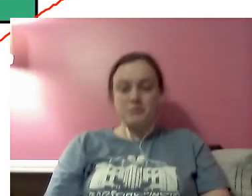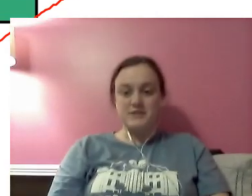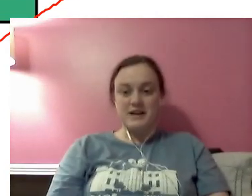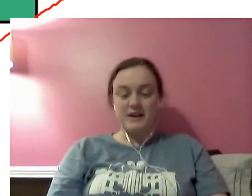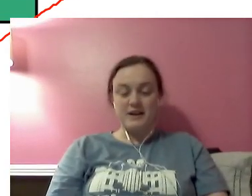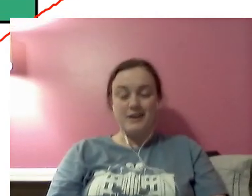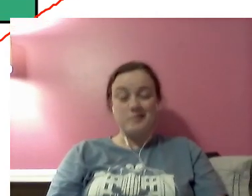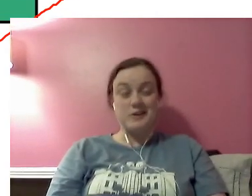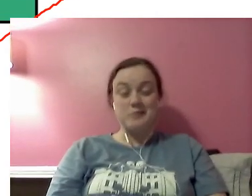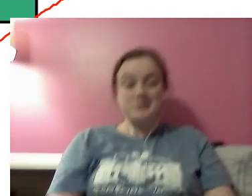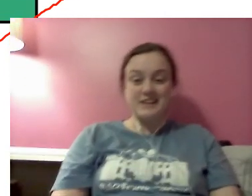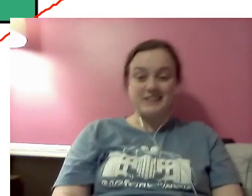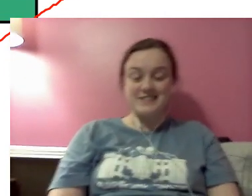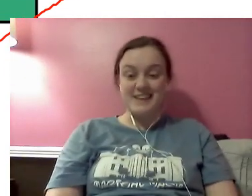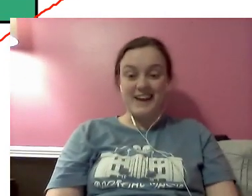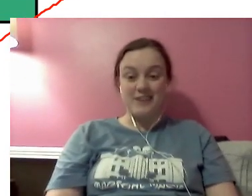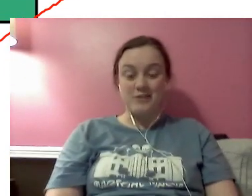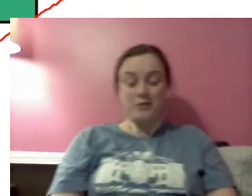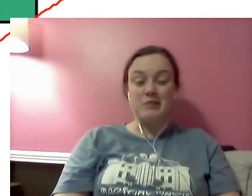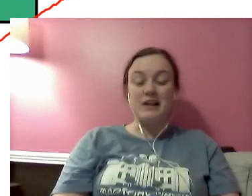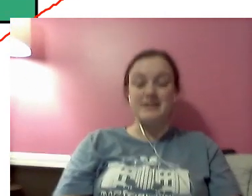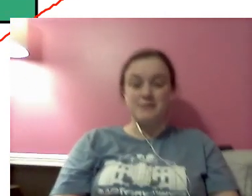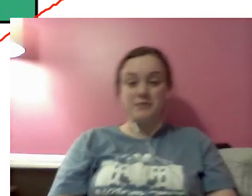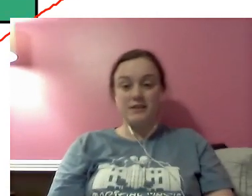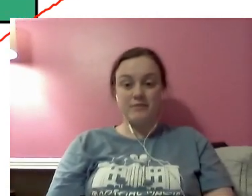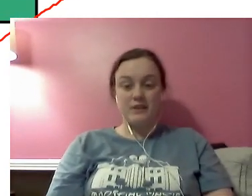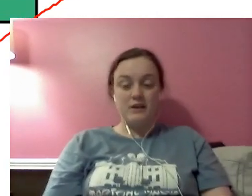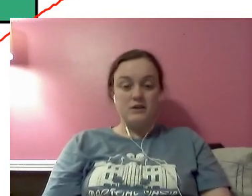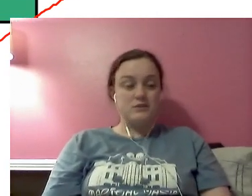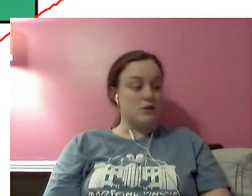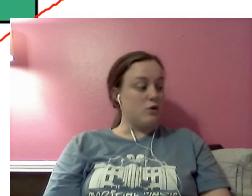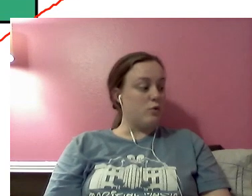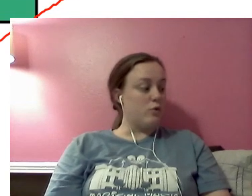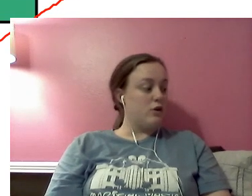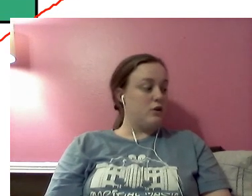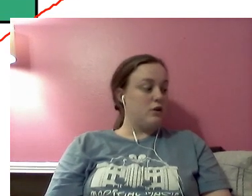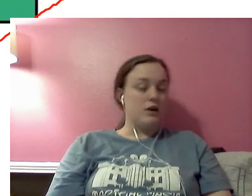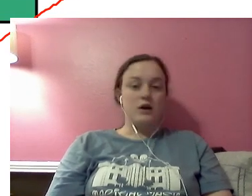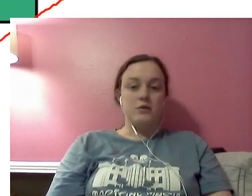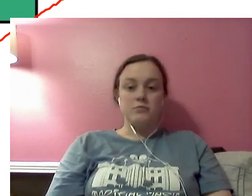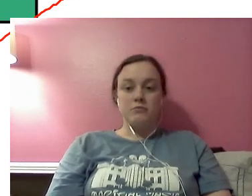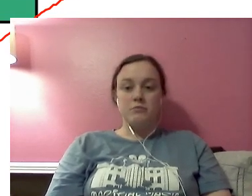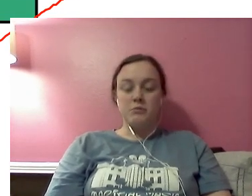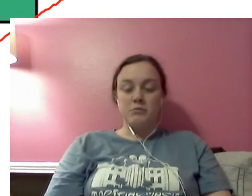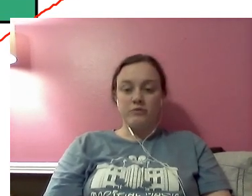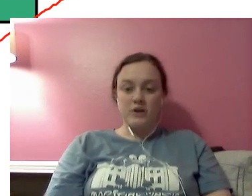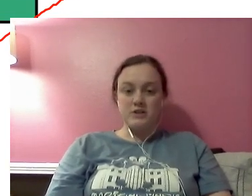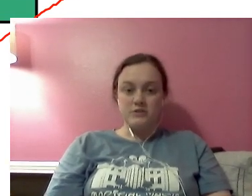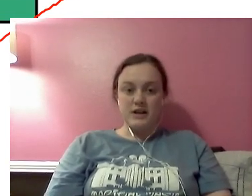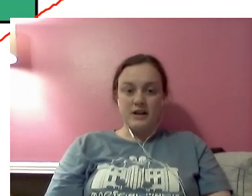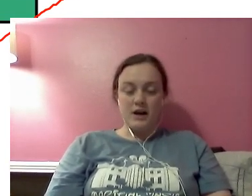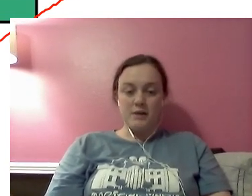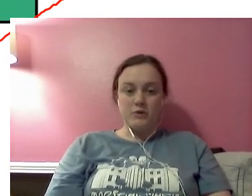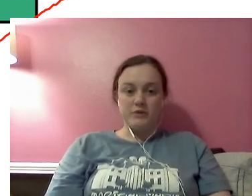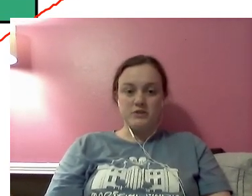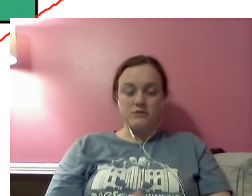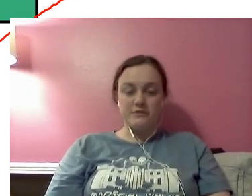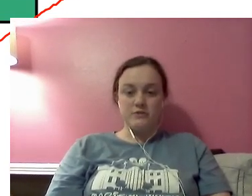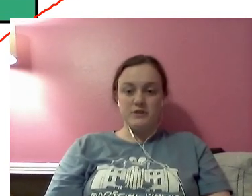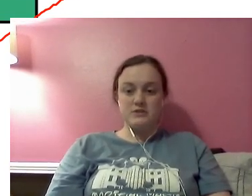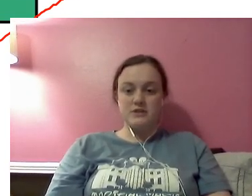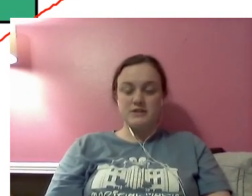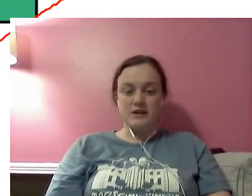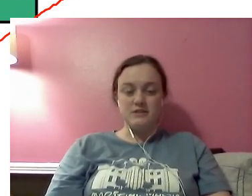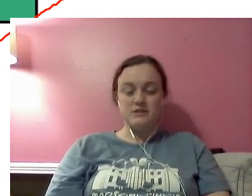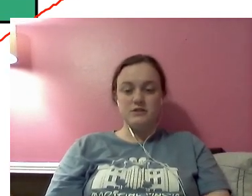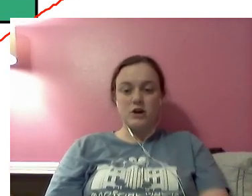a couple seconds to reply to me. So, but before I do that, I'm going to review